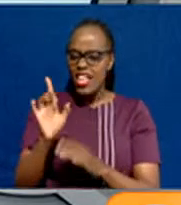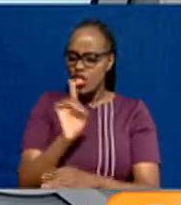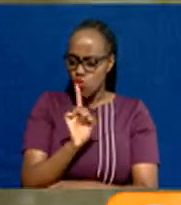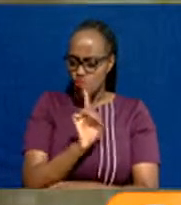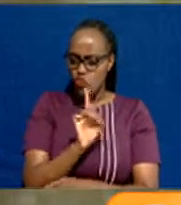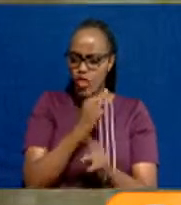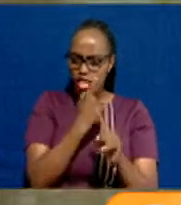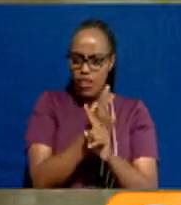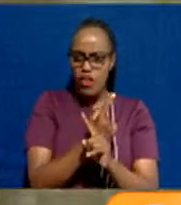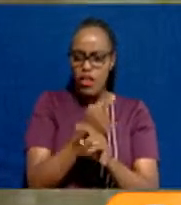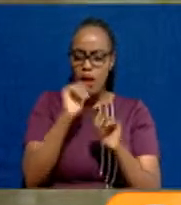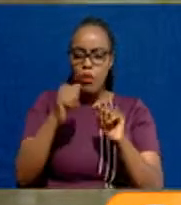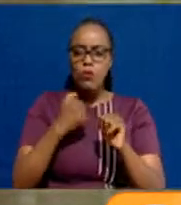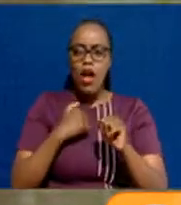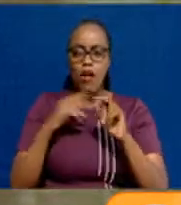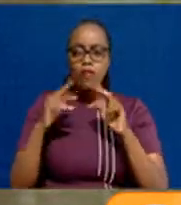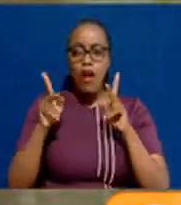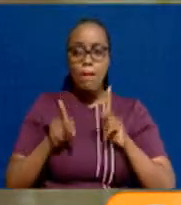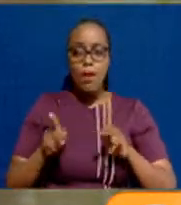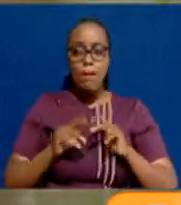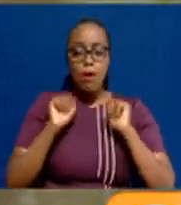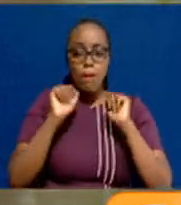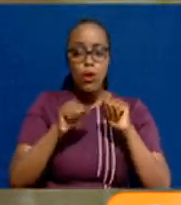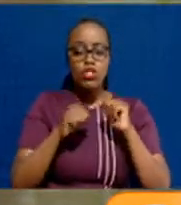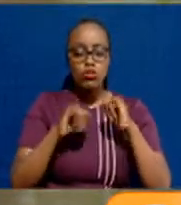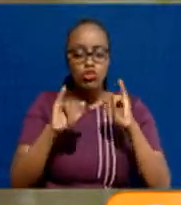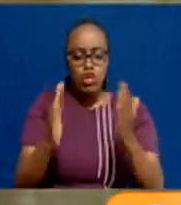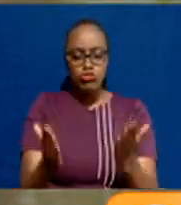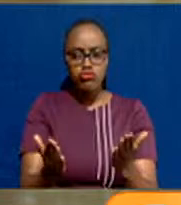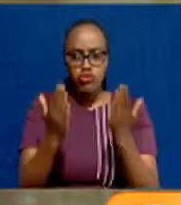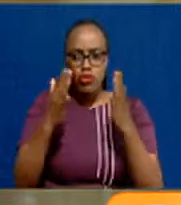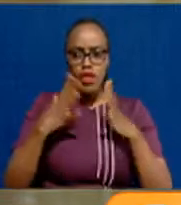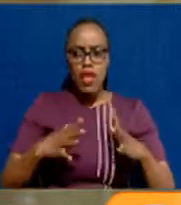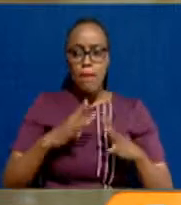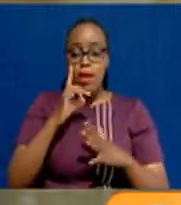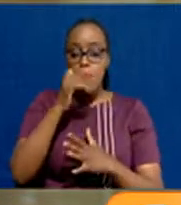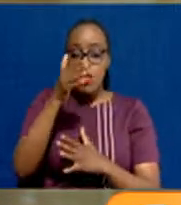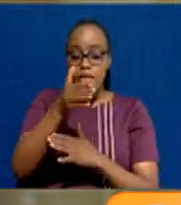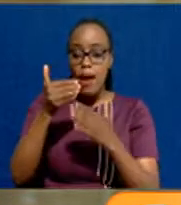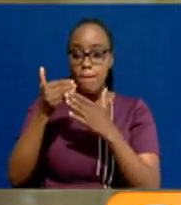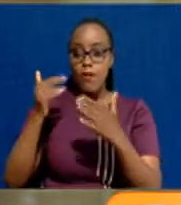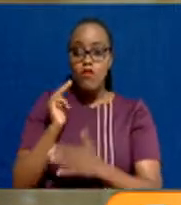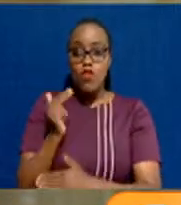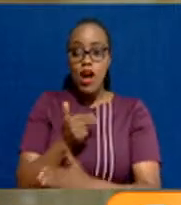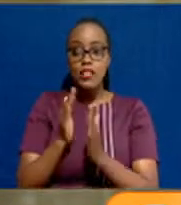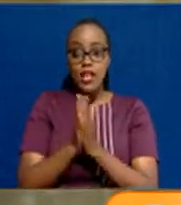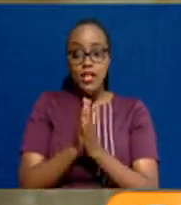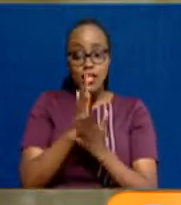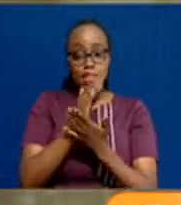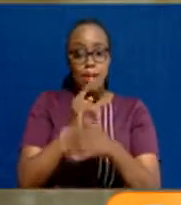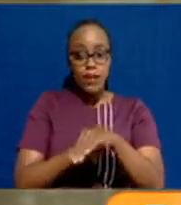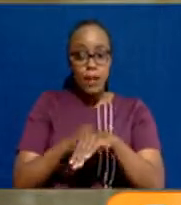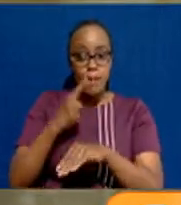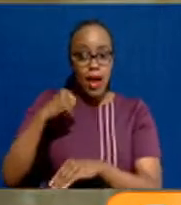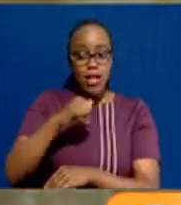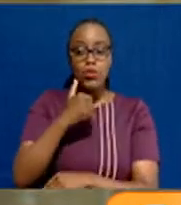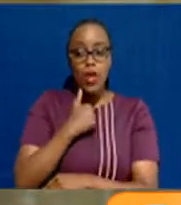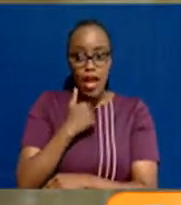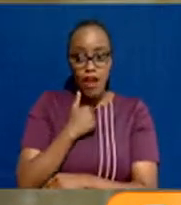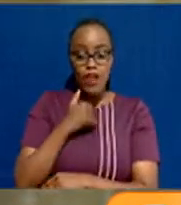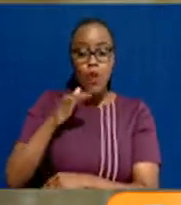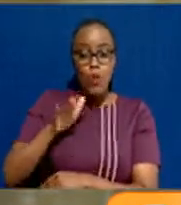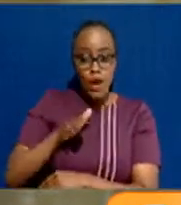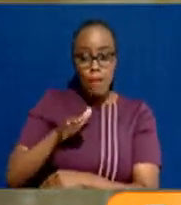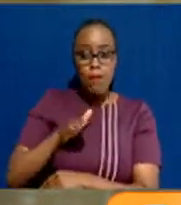you're able to have people that can take you up. There have been people who've been there before us. And those are sometimes the wisdom that we lack. So